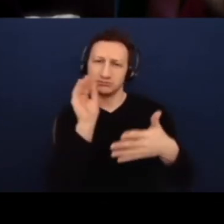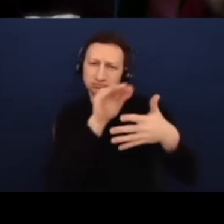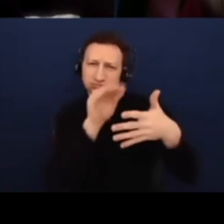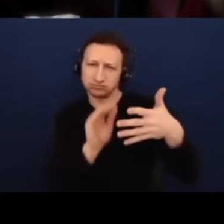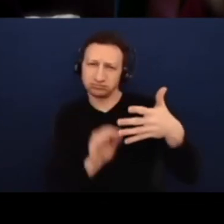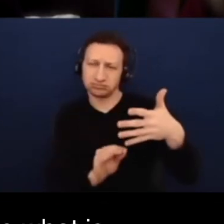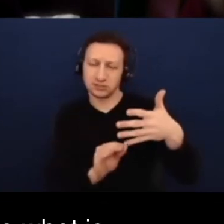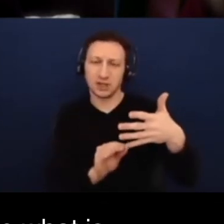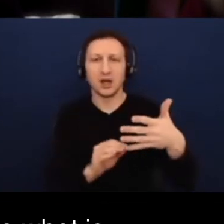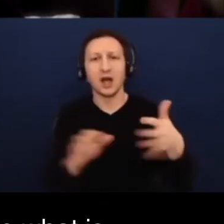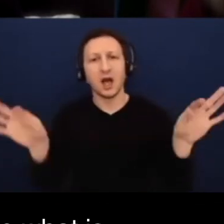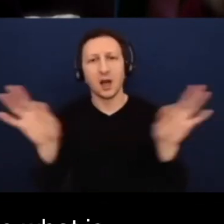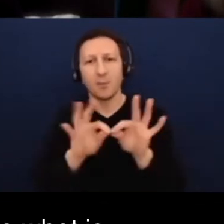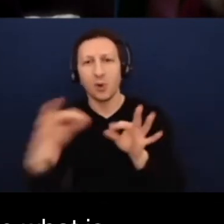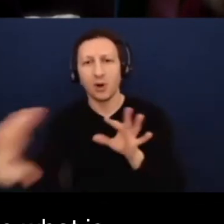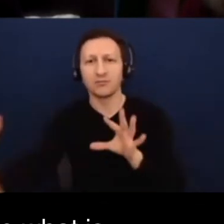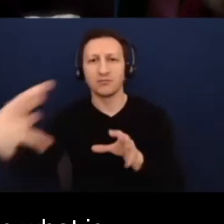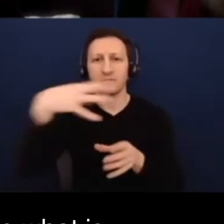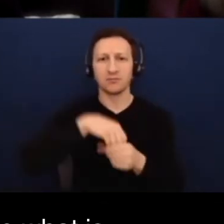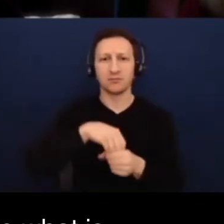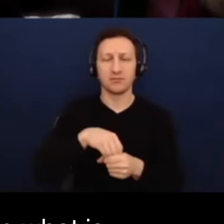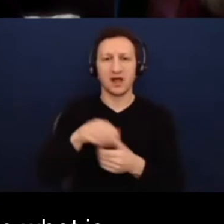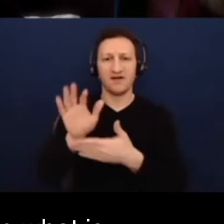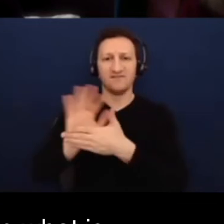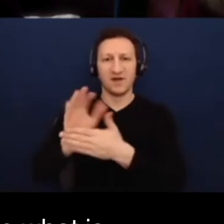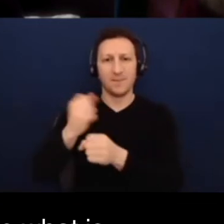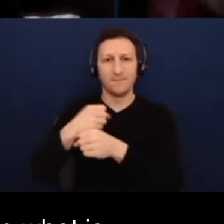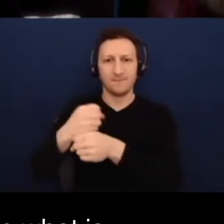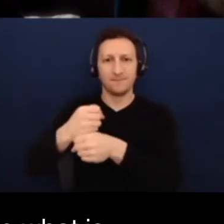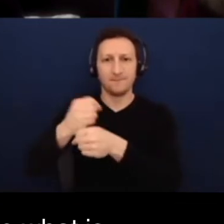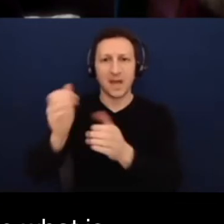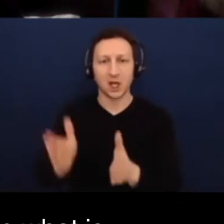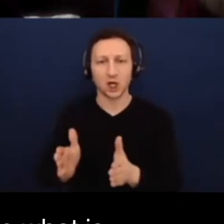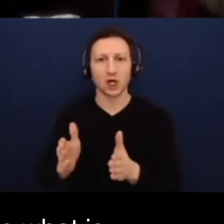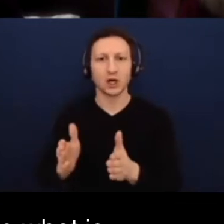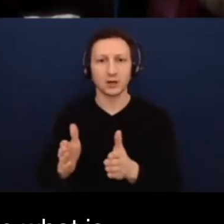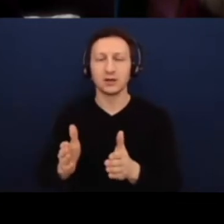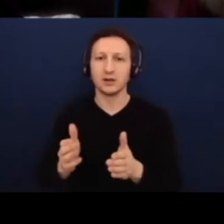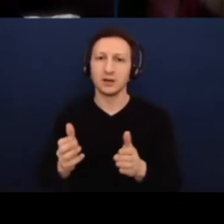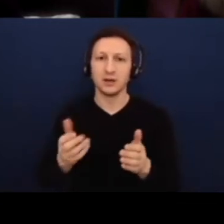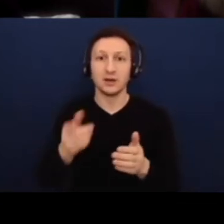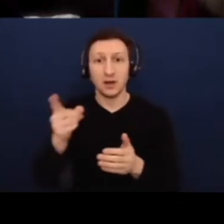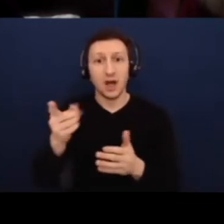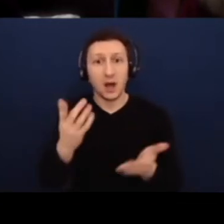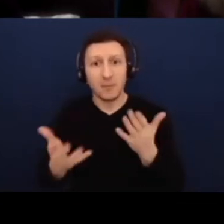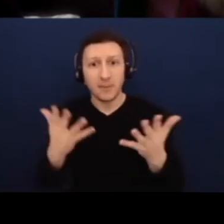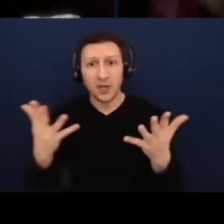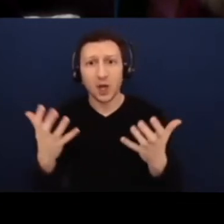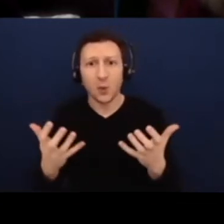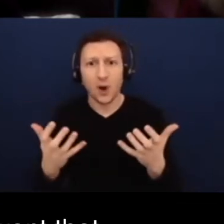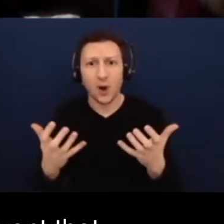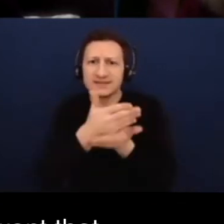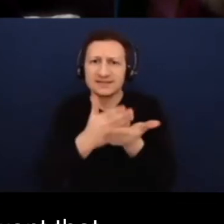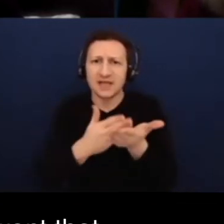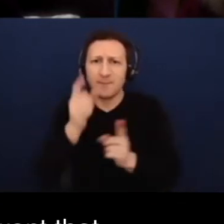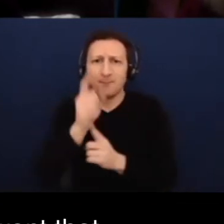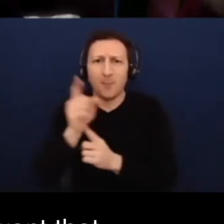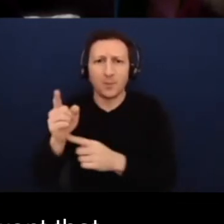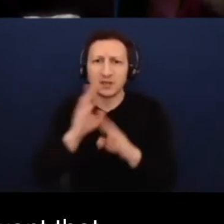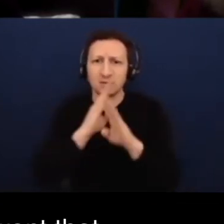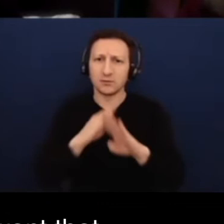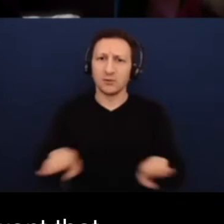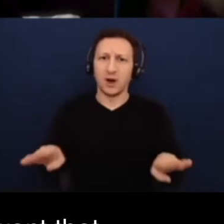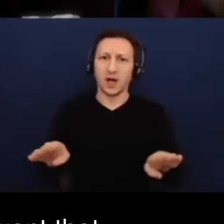get involved, that you can have what is called oral spaciousness. that you can, if it's a certain type of film, you